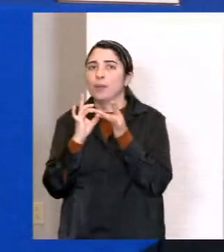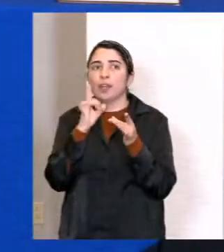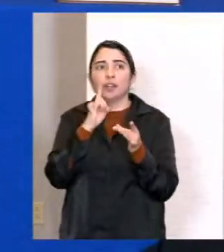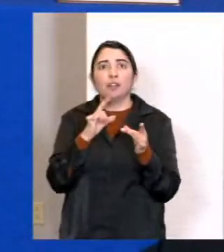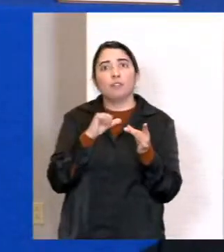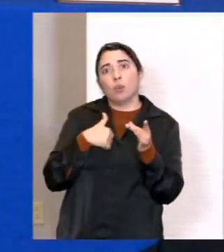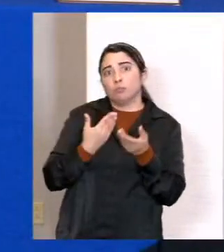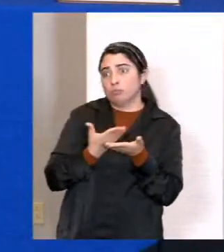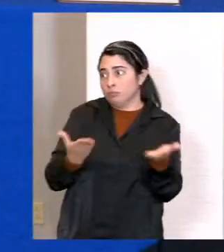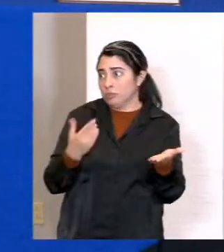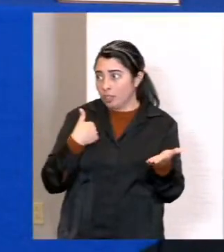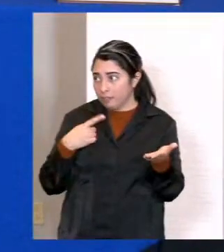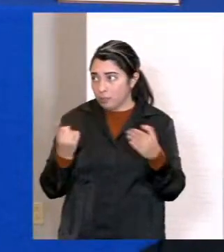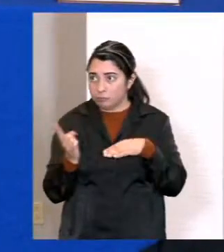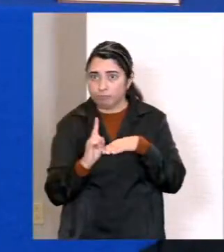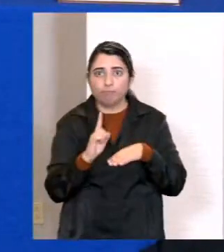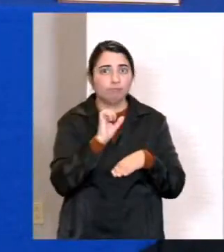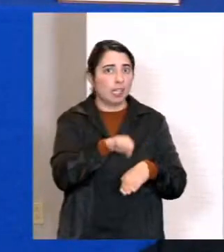provide their comment.